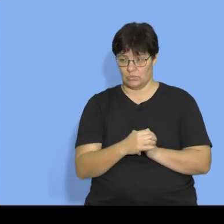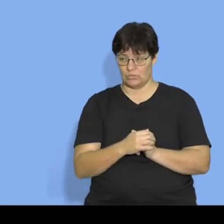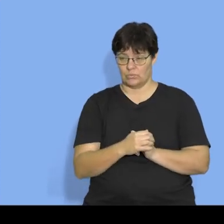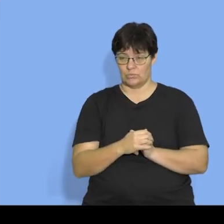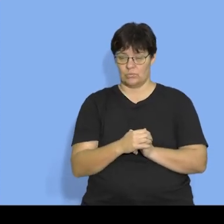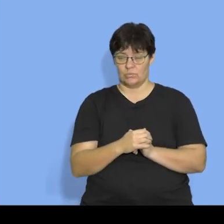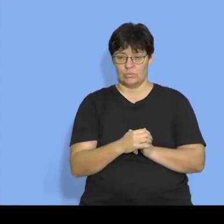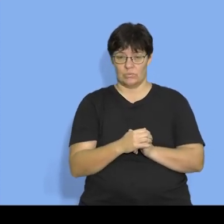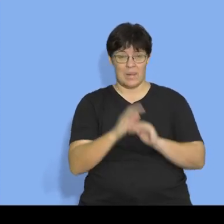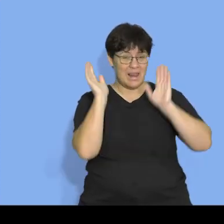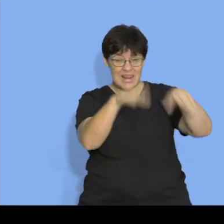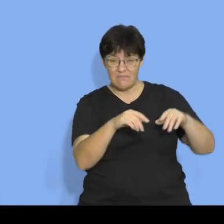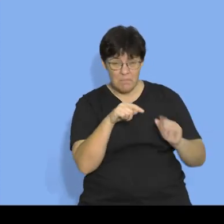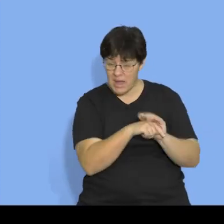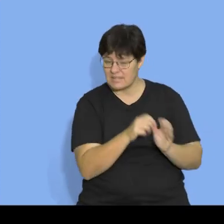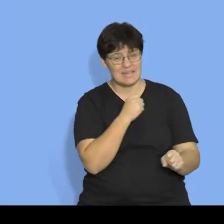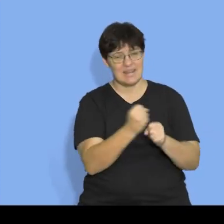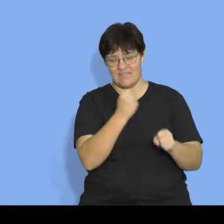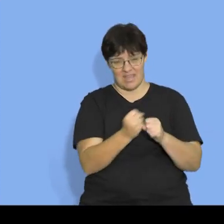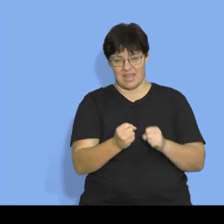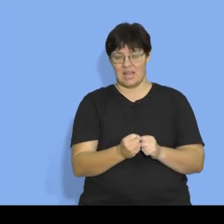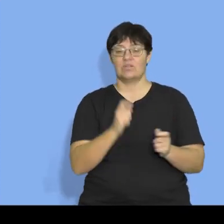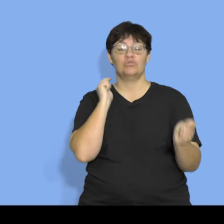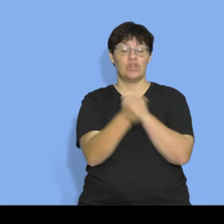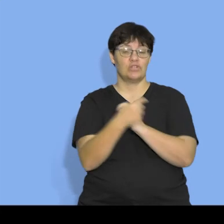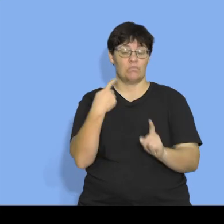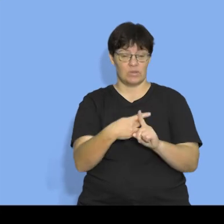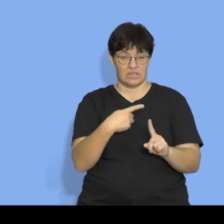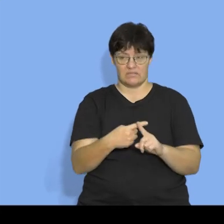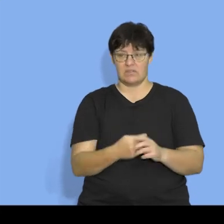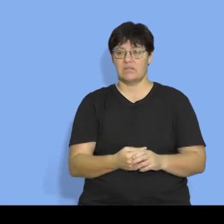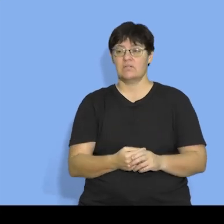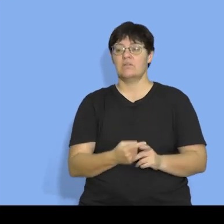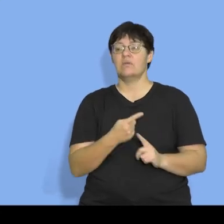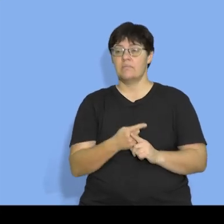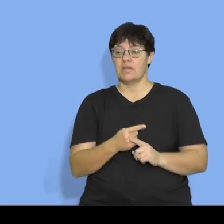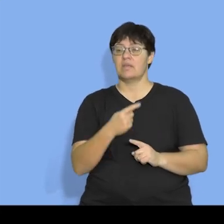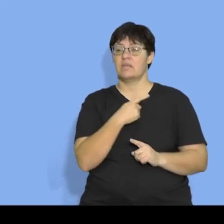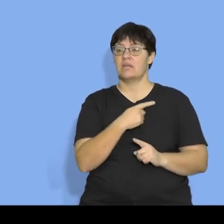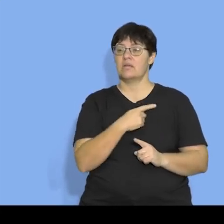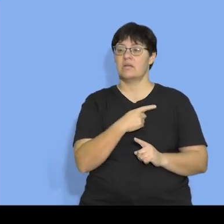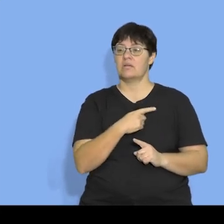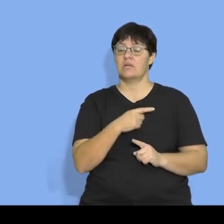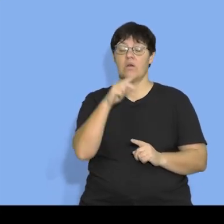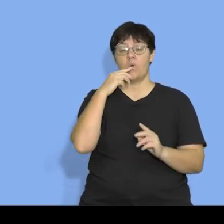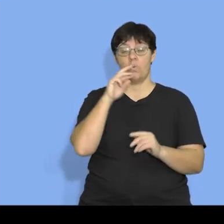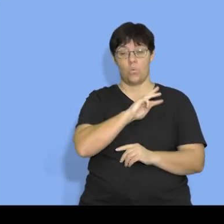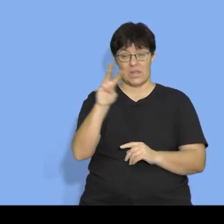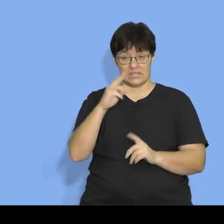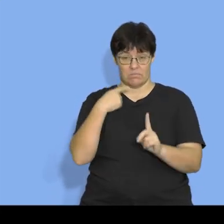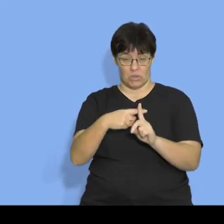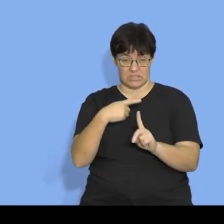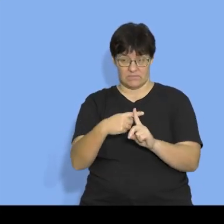1,2. We never ever leave it as a minus. We have to change it to a positive. I, by default, made